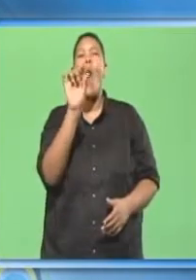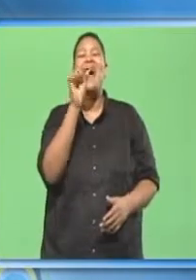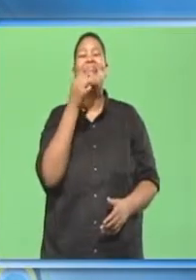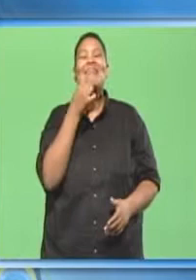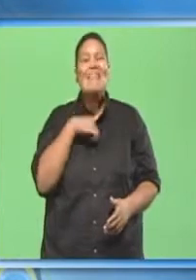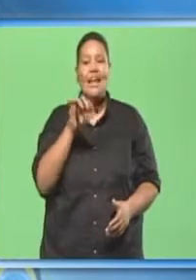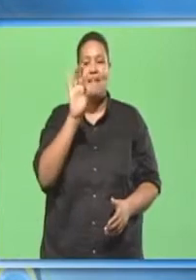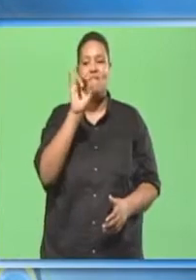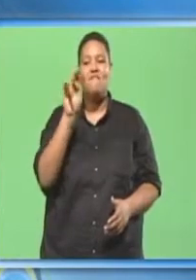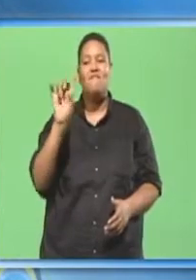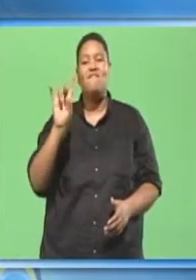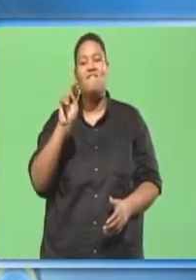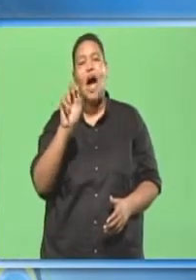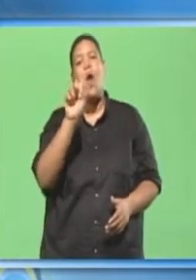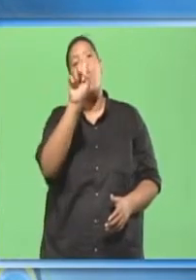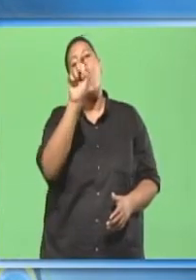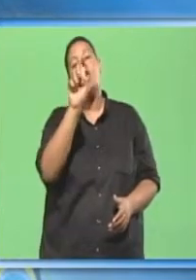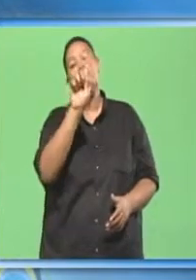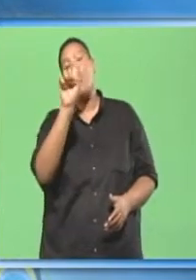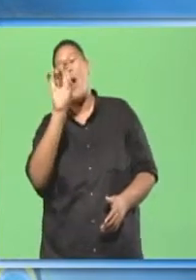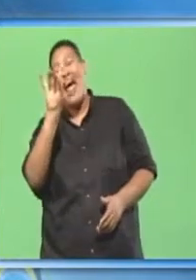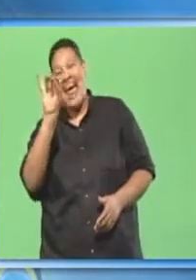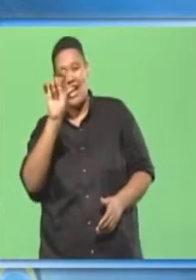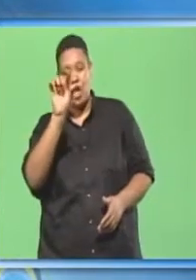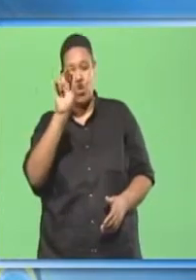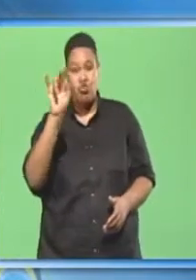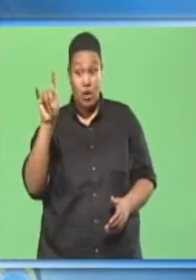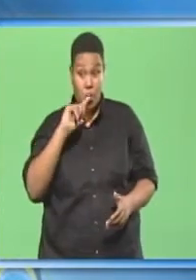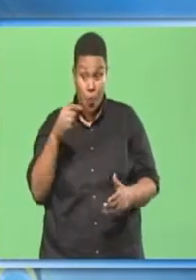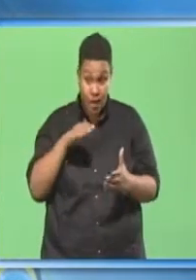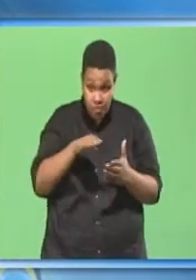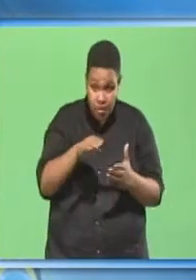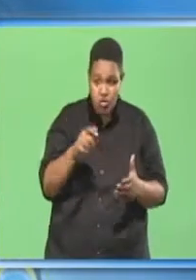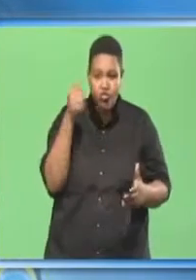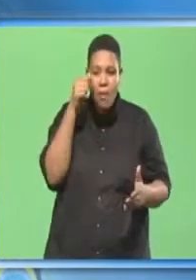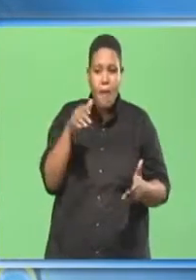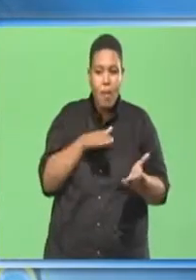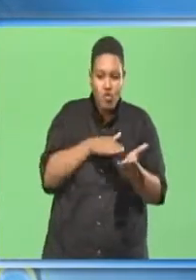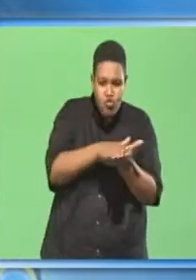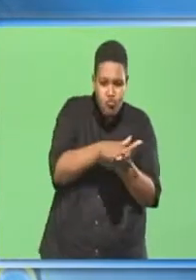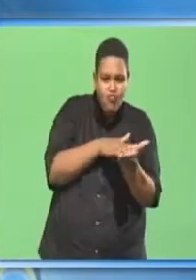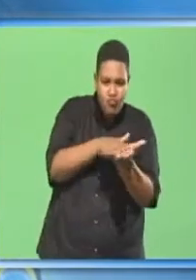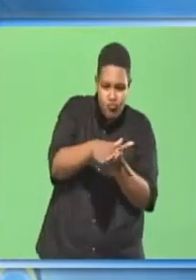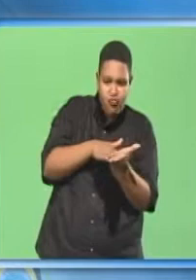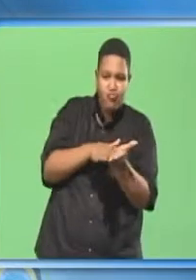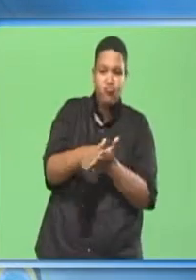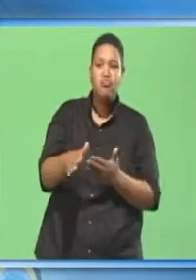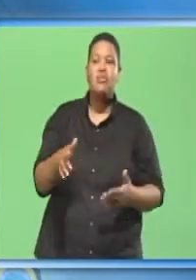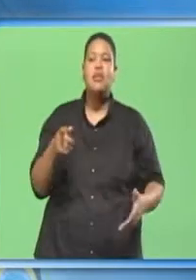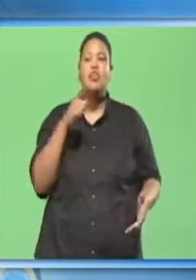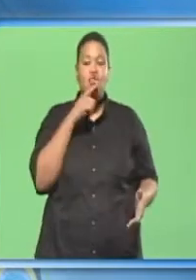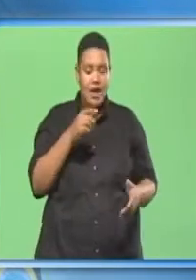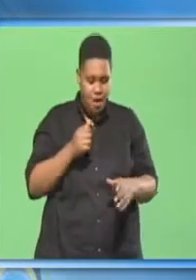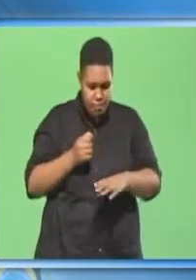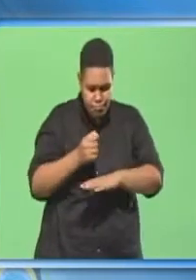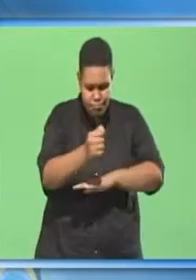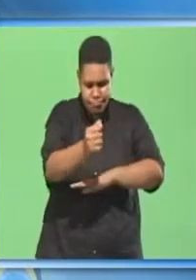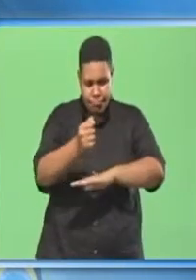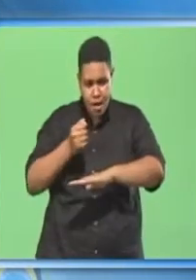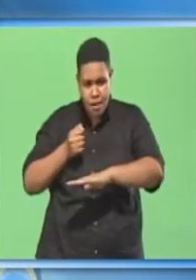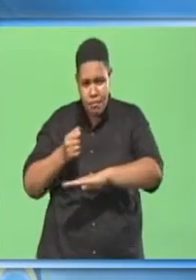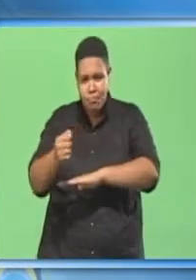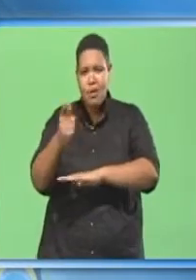180 grit. When sanding, remember to rub along the grain. Sanding across the grain will